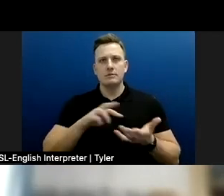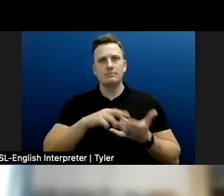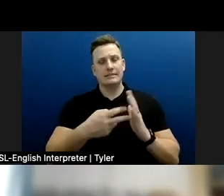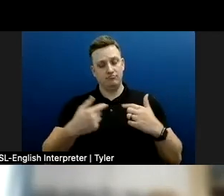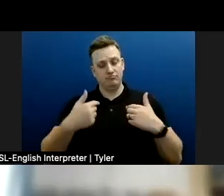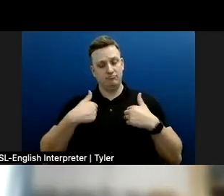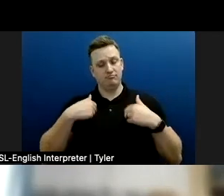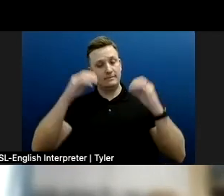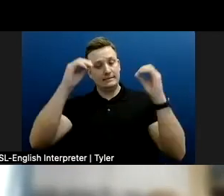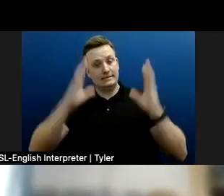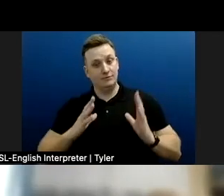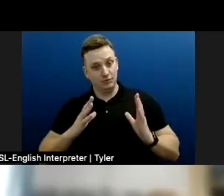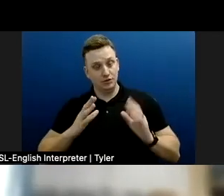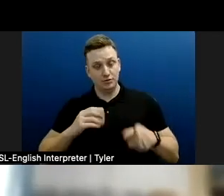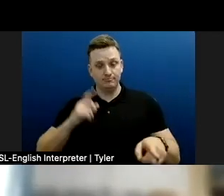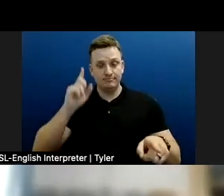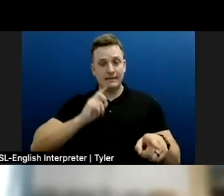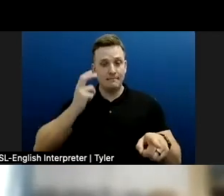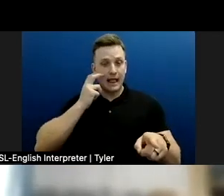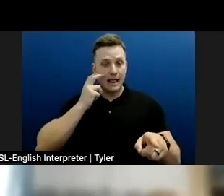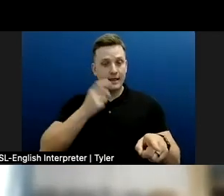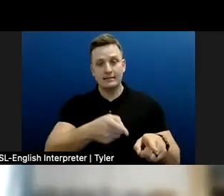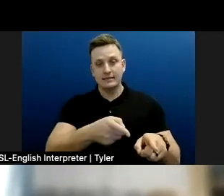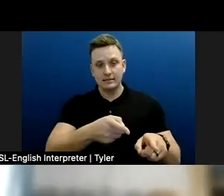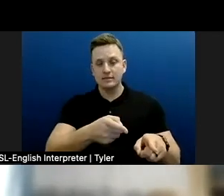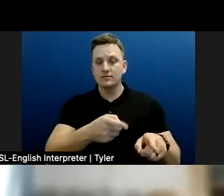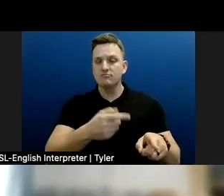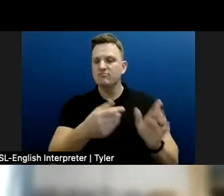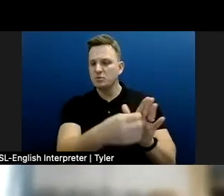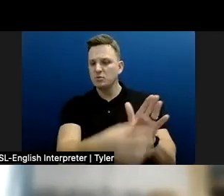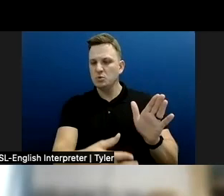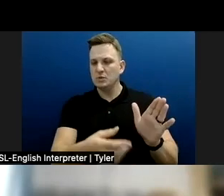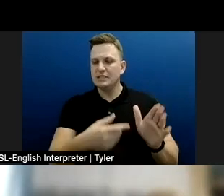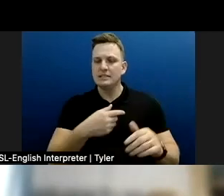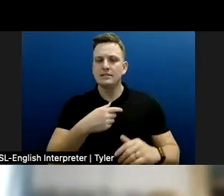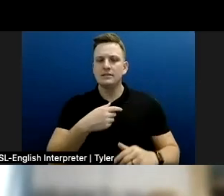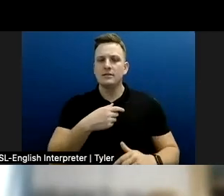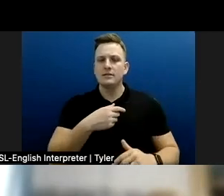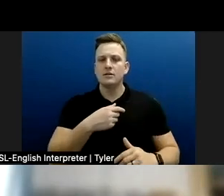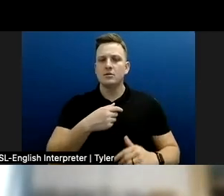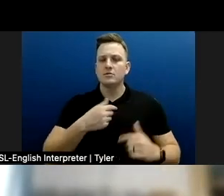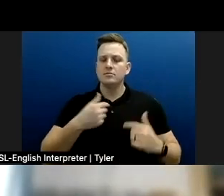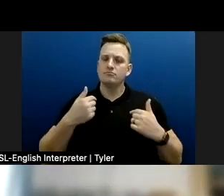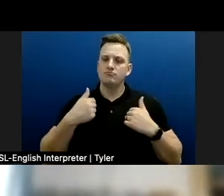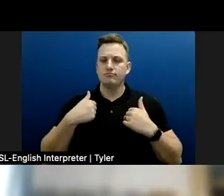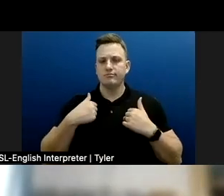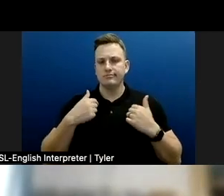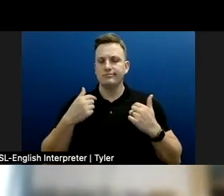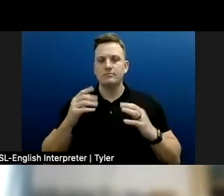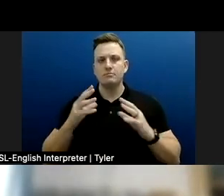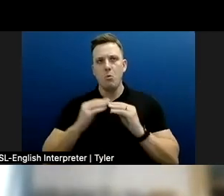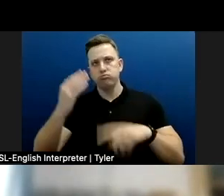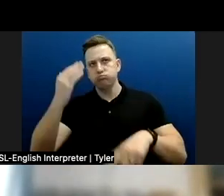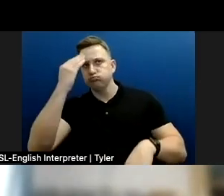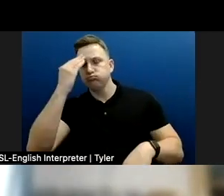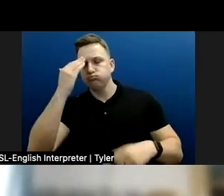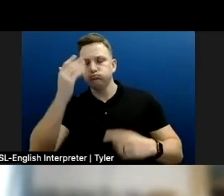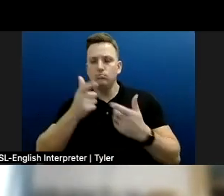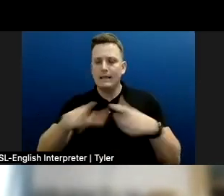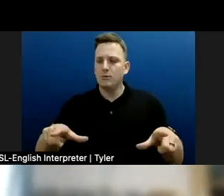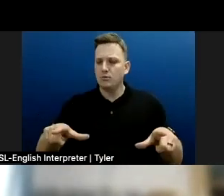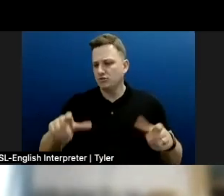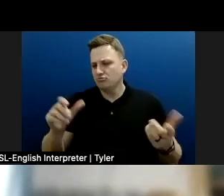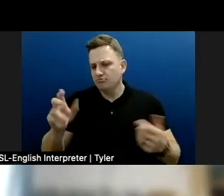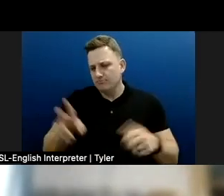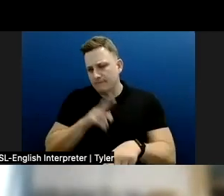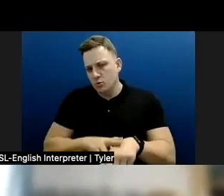got a person with deaf blindness as my pupil, then of course I'm more knowledgeable about language, perhaps,